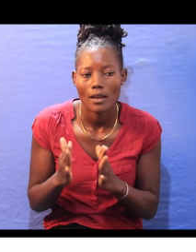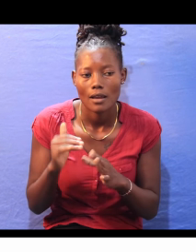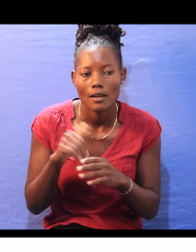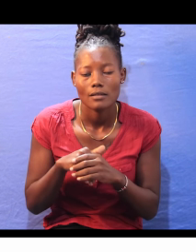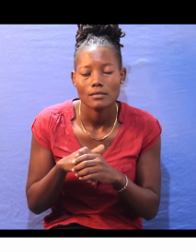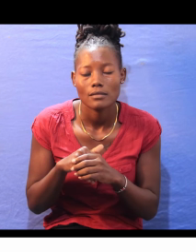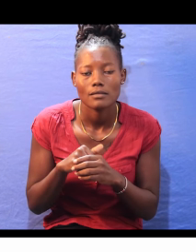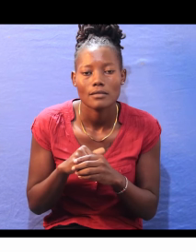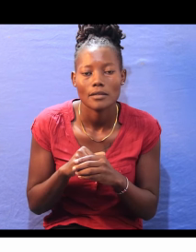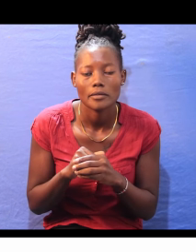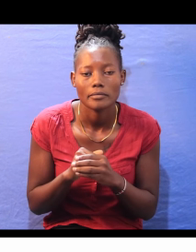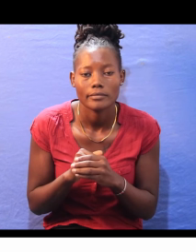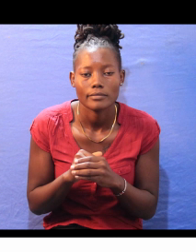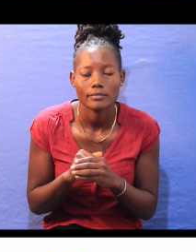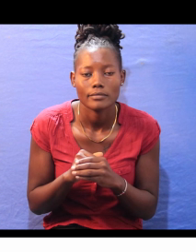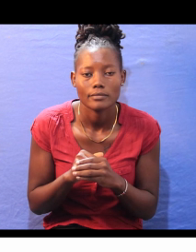weightlifting,